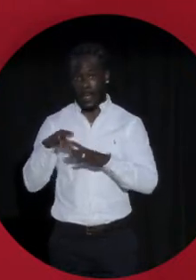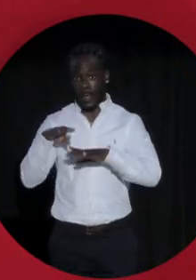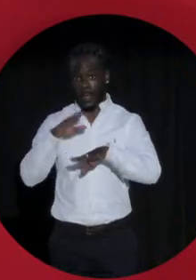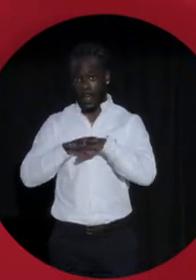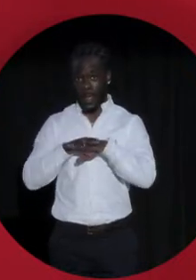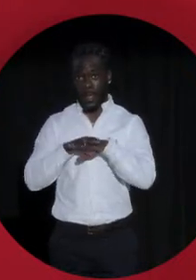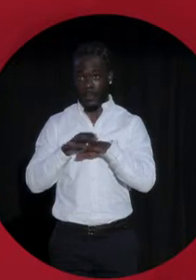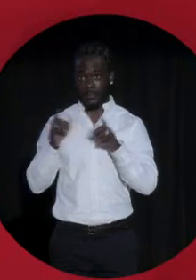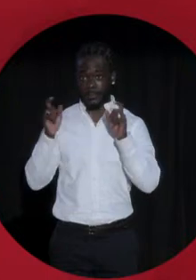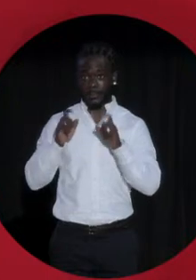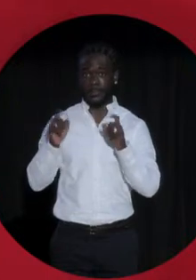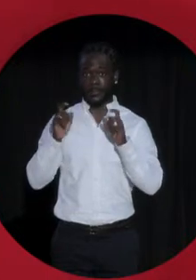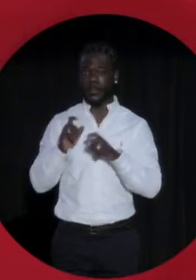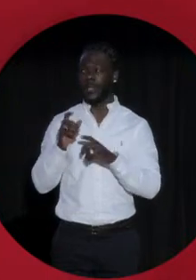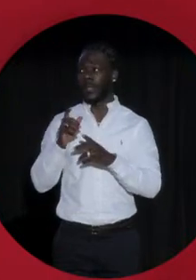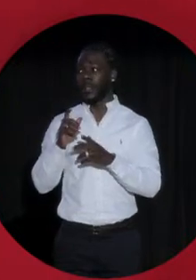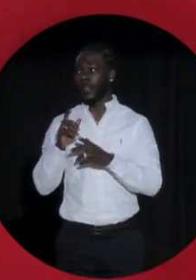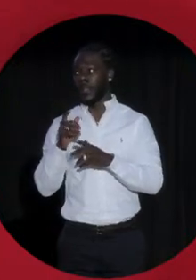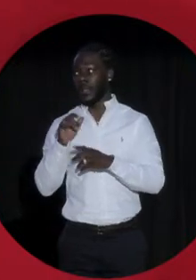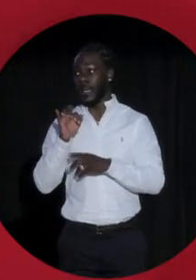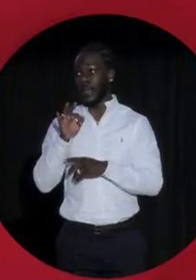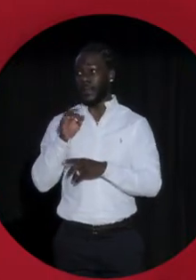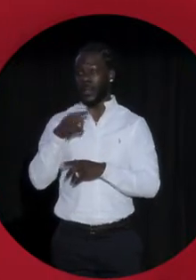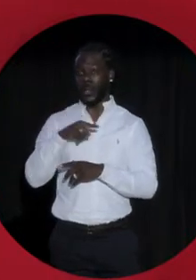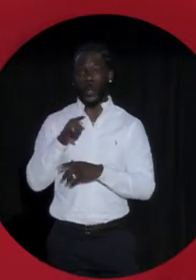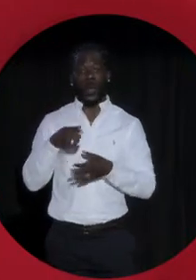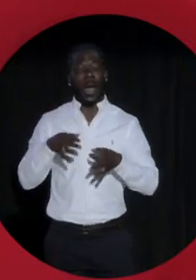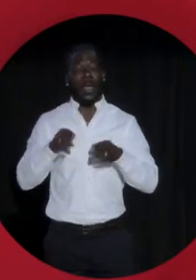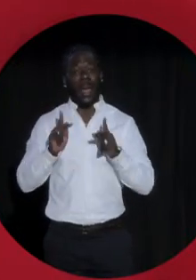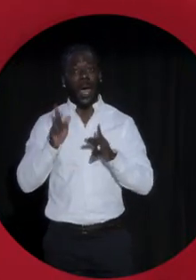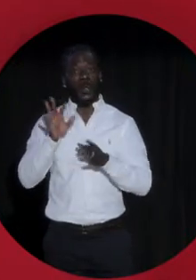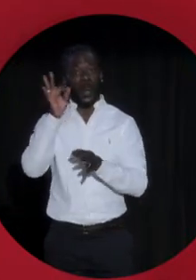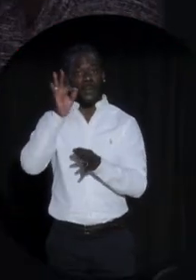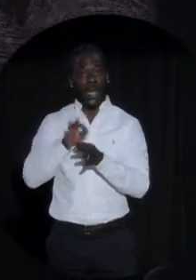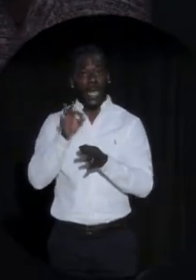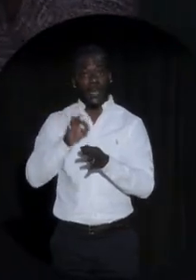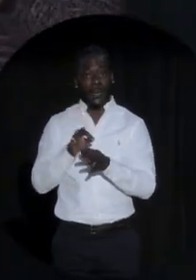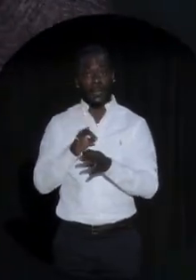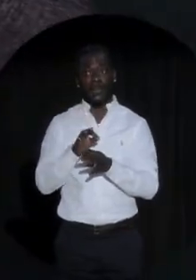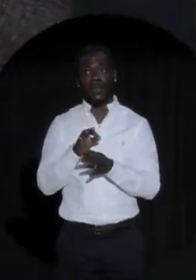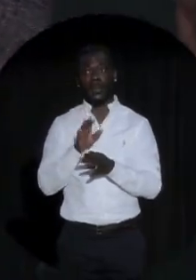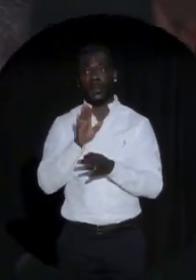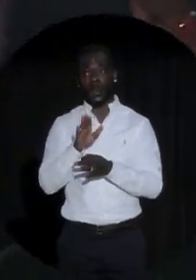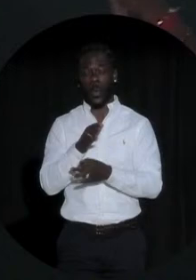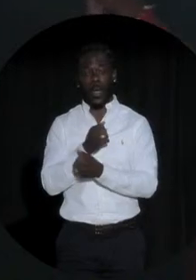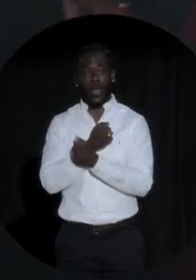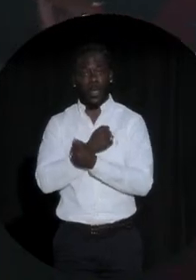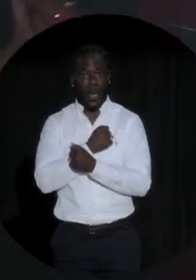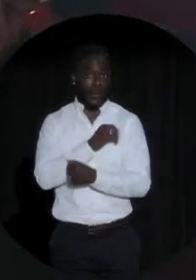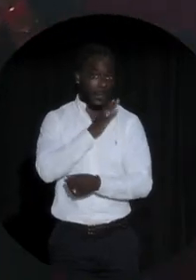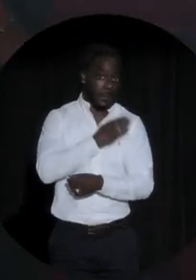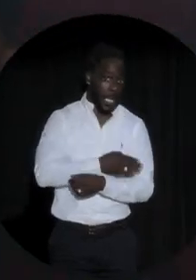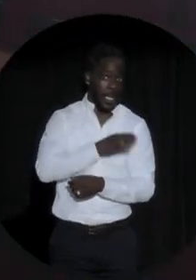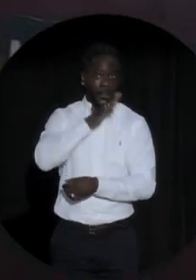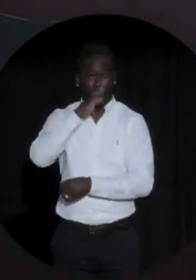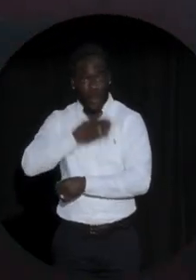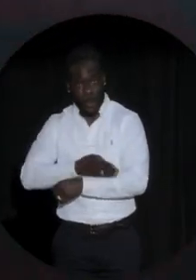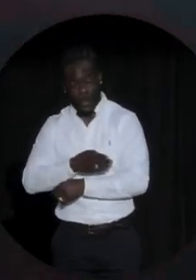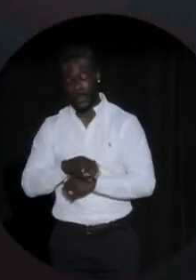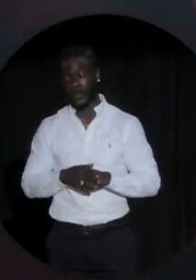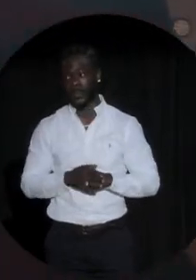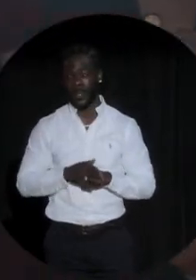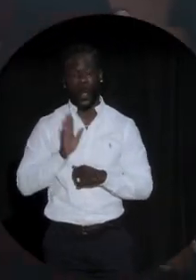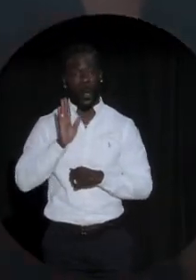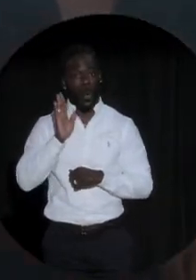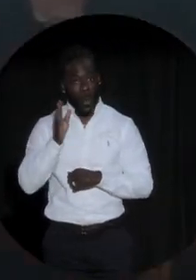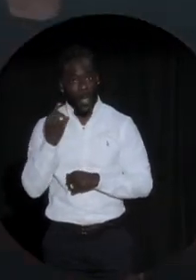everlasting arm. If you shall not faint, your beloved prodigal sons and prodigal daughters